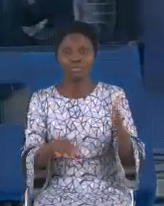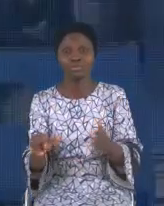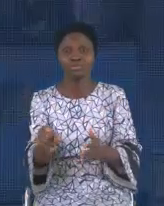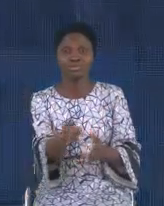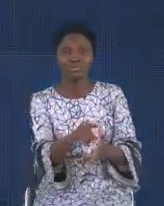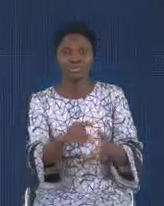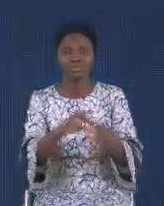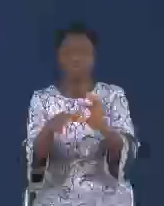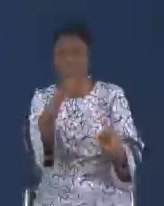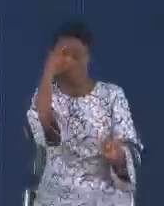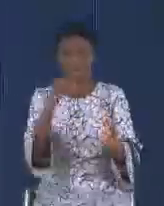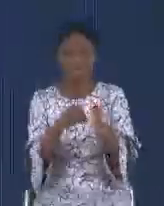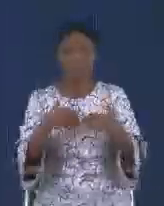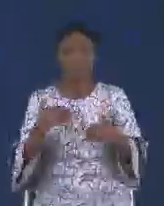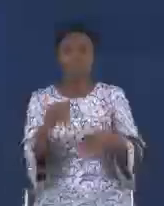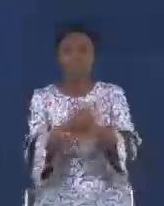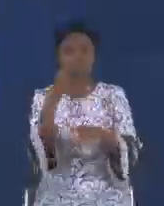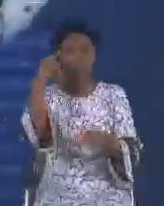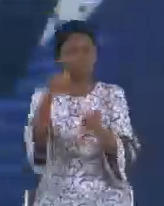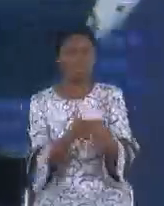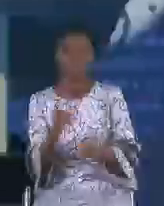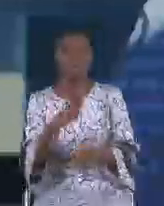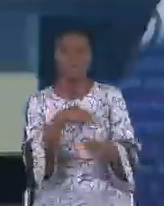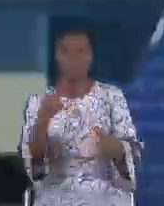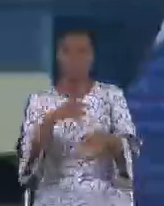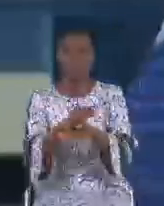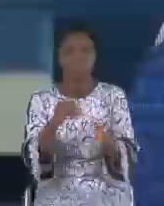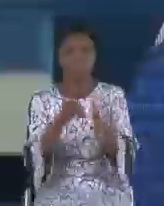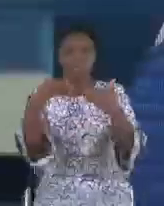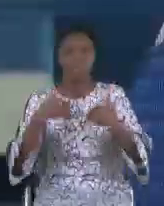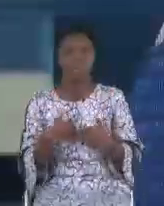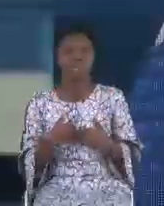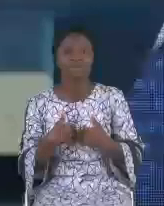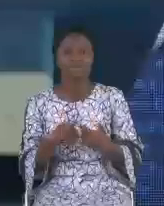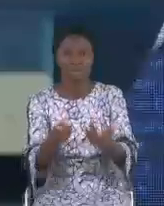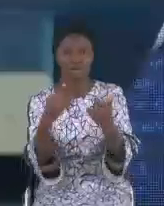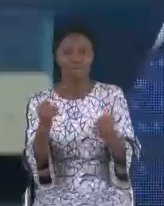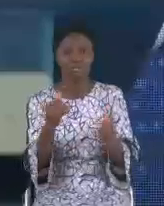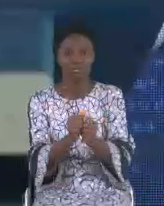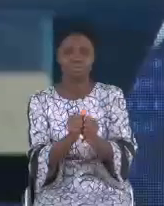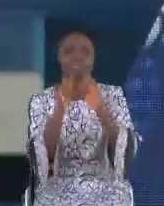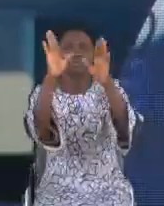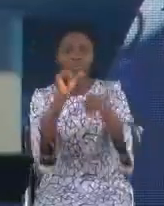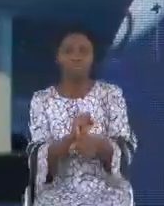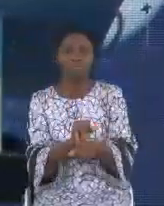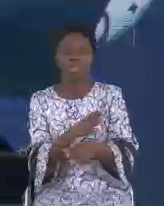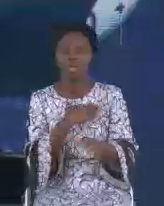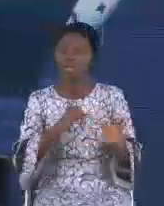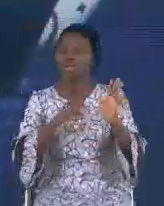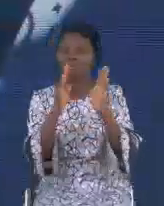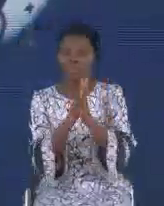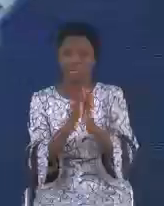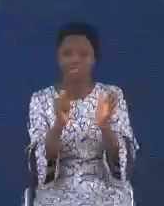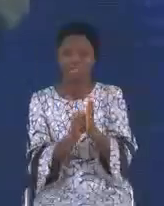everyone. And the message it has comes with miracle. And I pray as